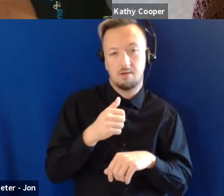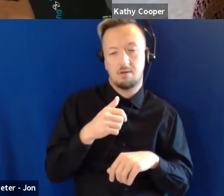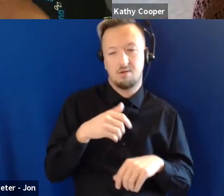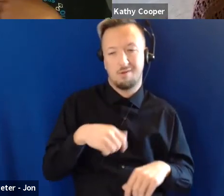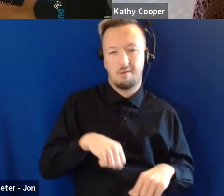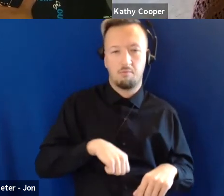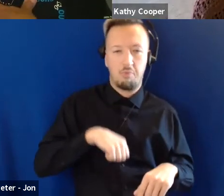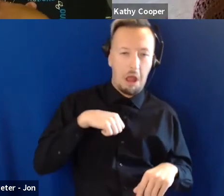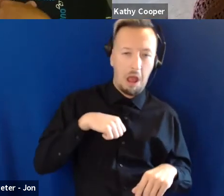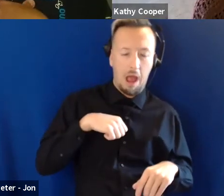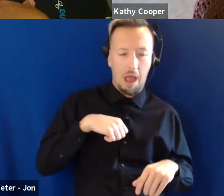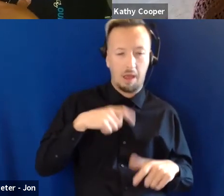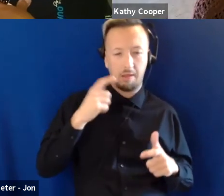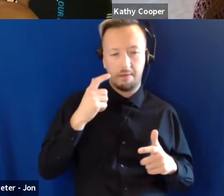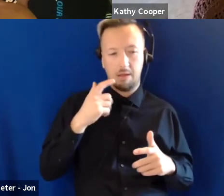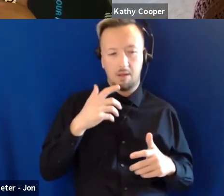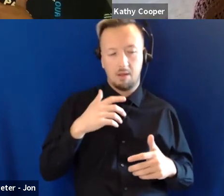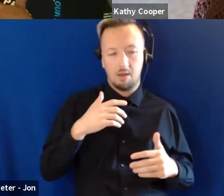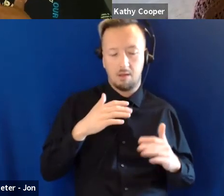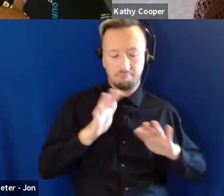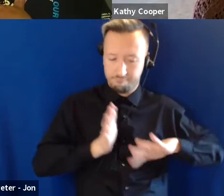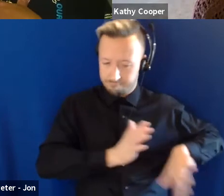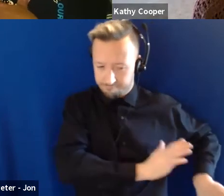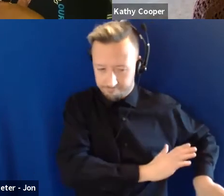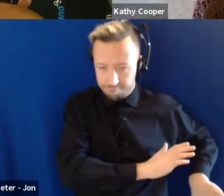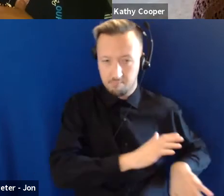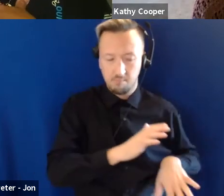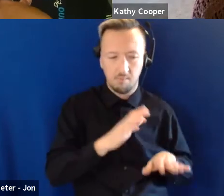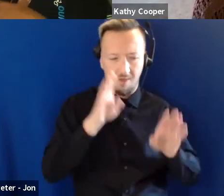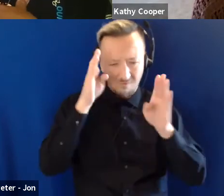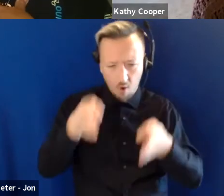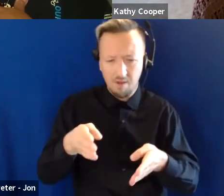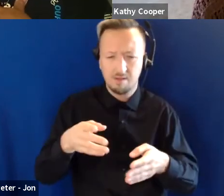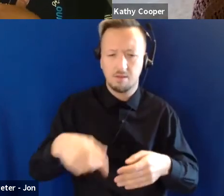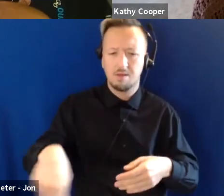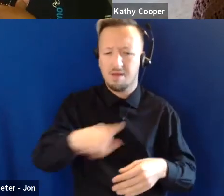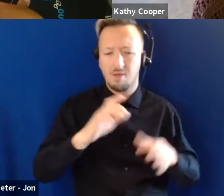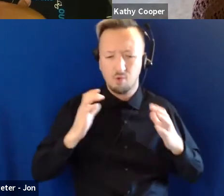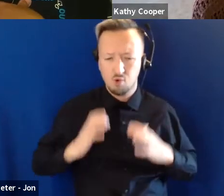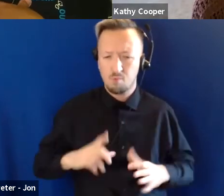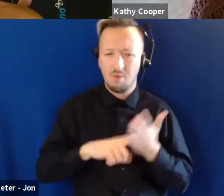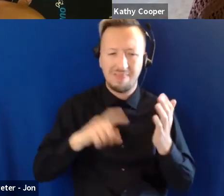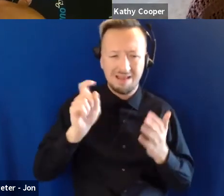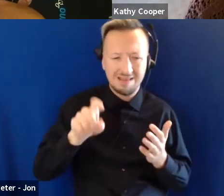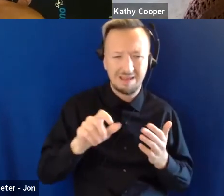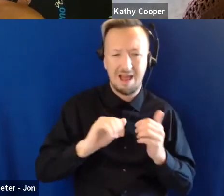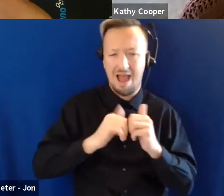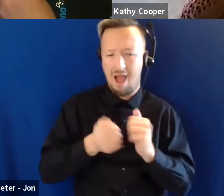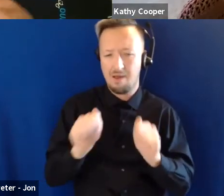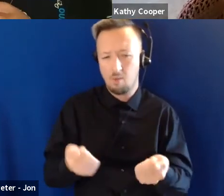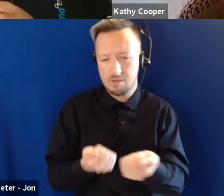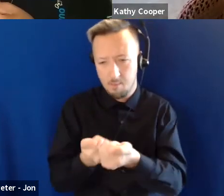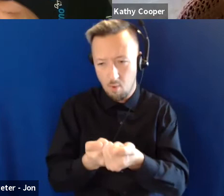and focus on, you know, how are people being served and how can we recognize that